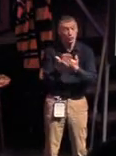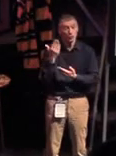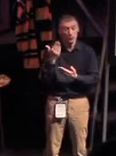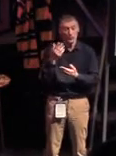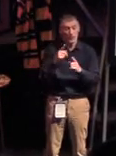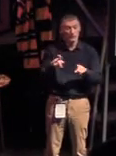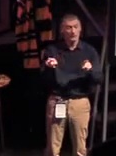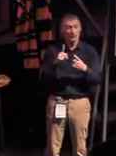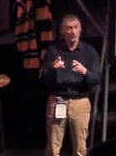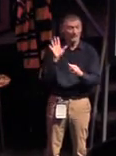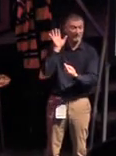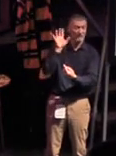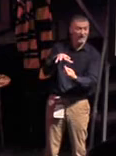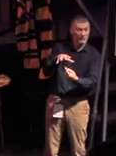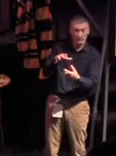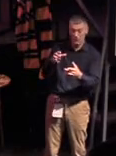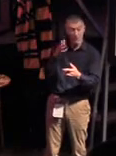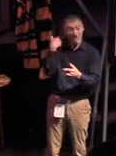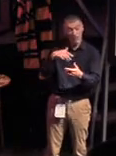had a derelict area of the city.